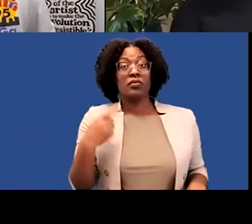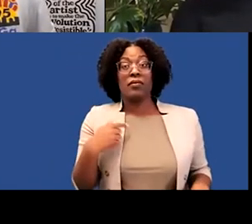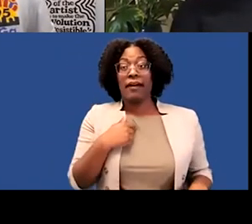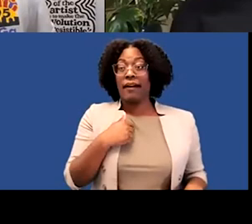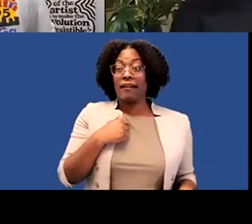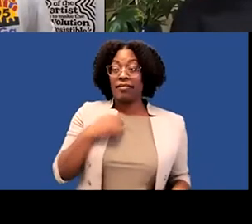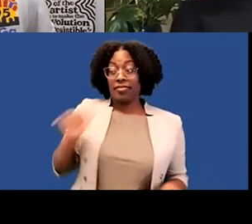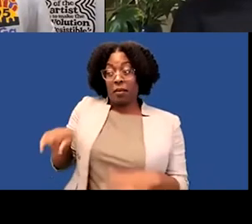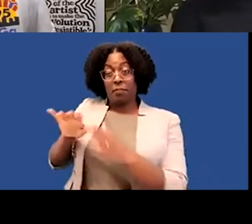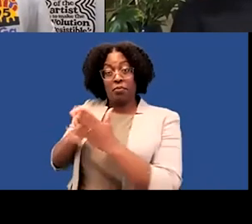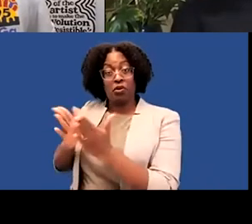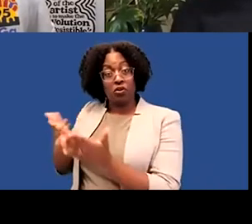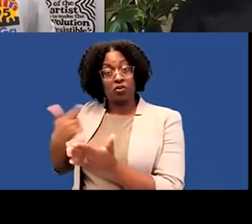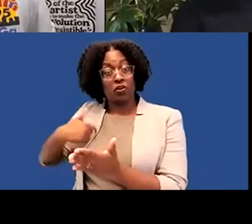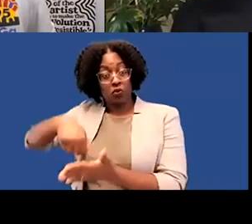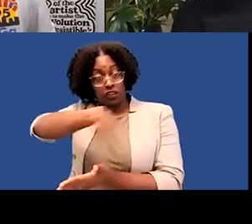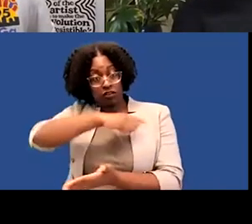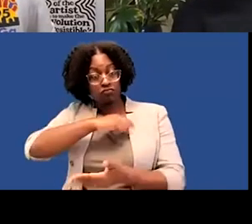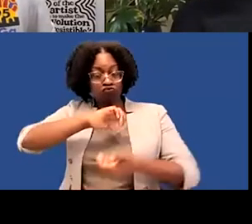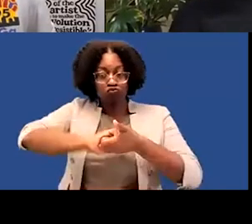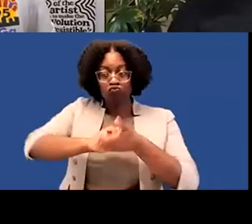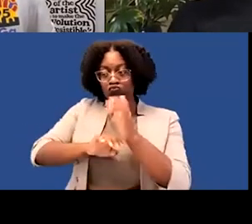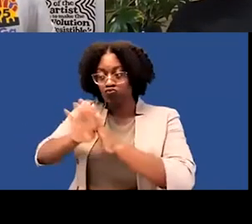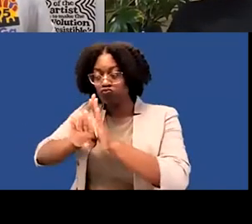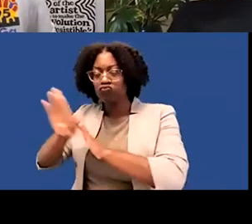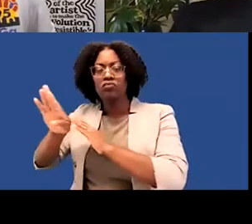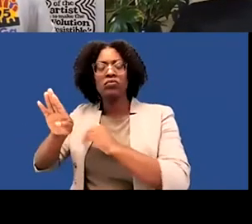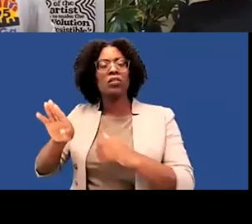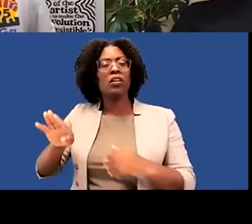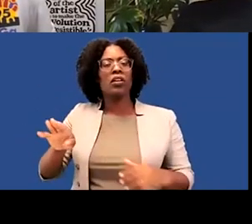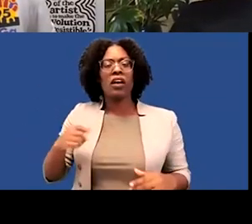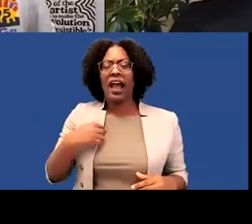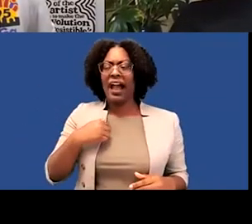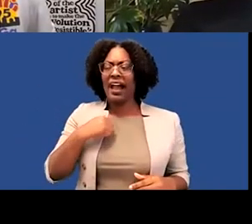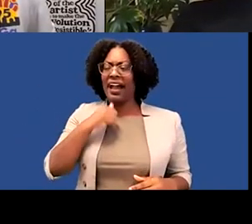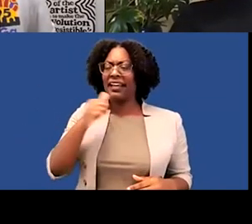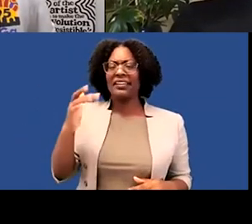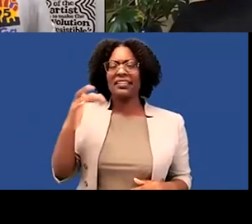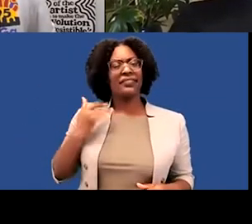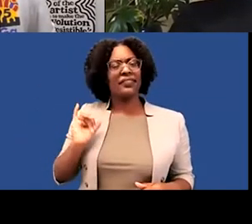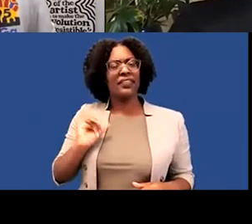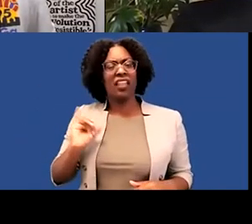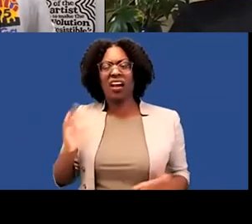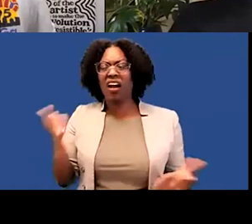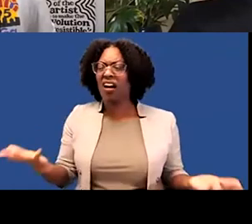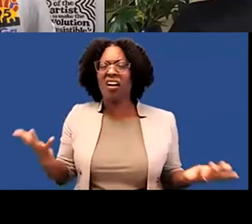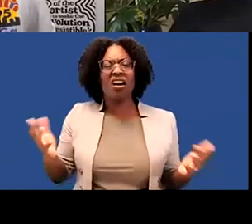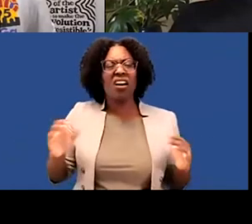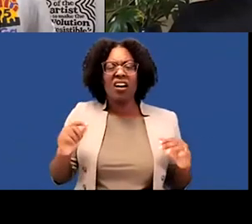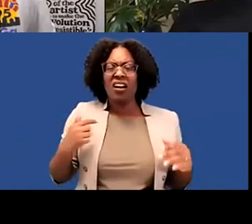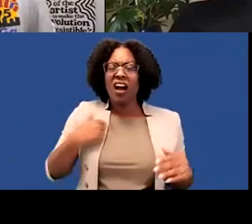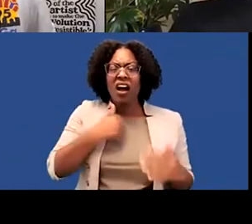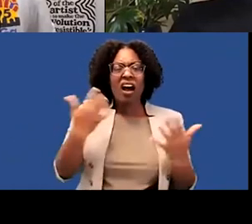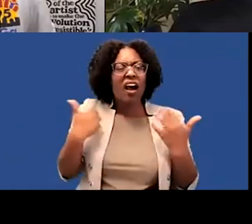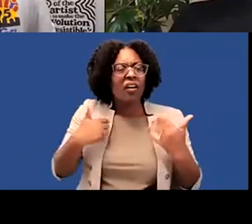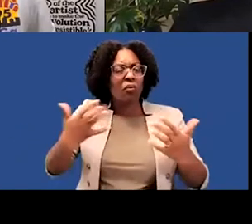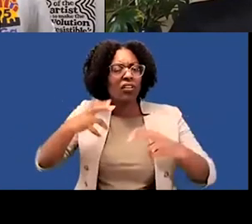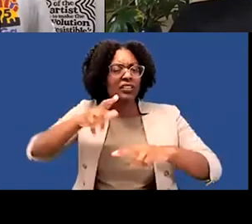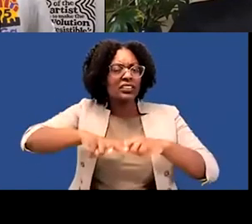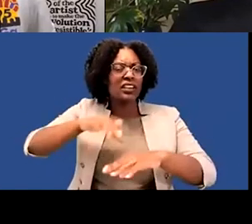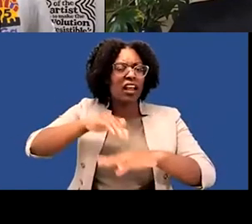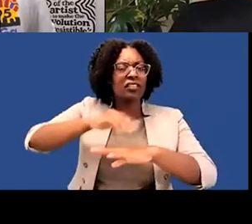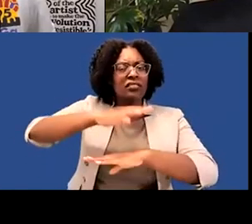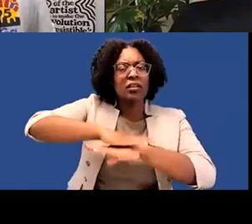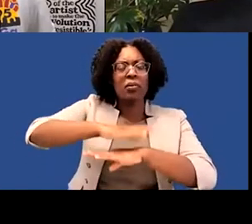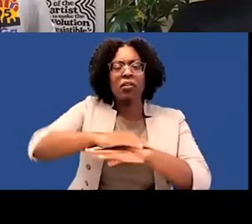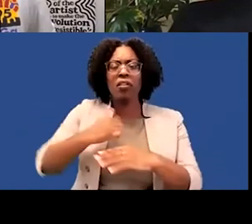of, you know, elbowing our way to a seat at the table or even a room in the boardroom or whatever. It was more like, you know,